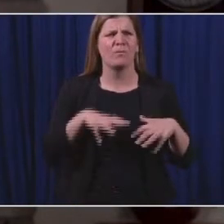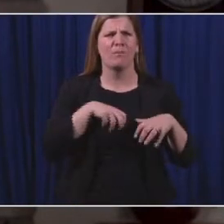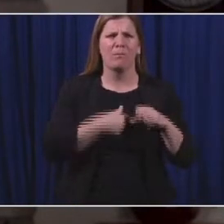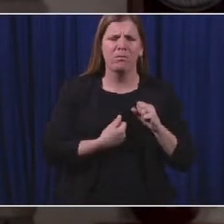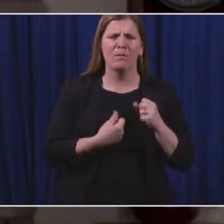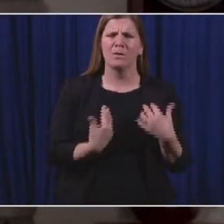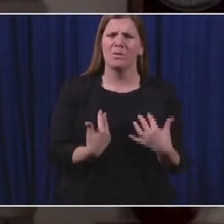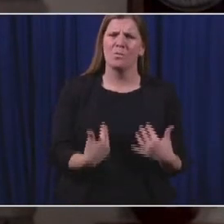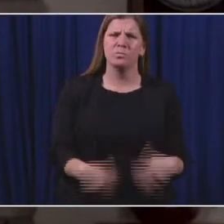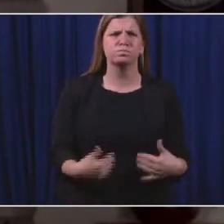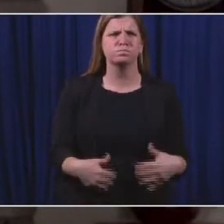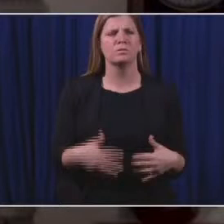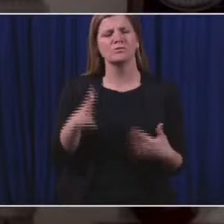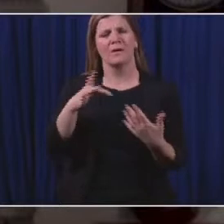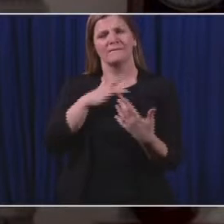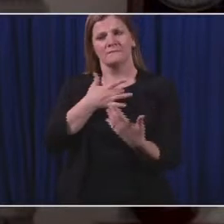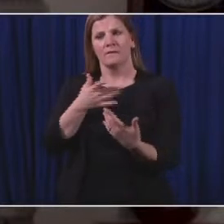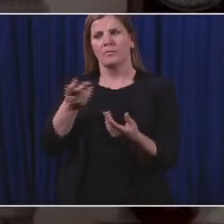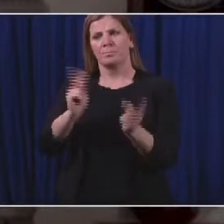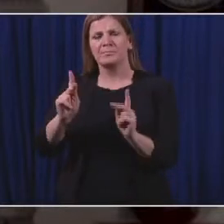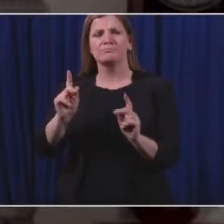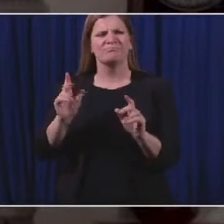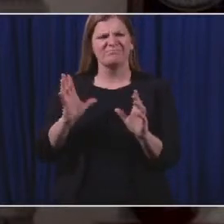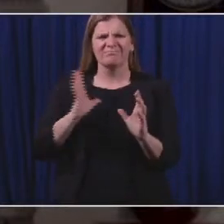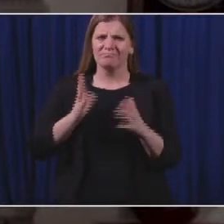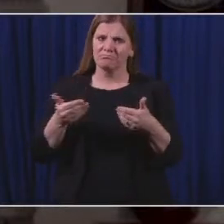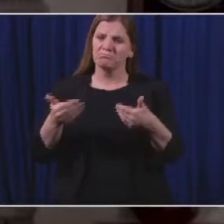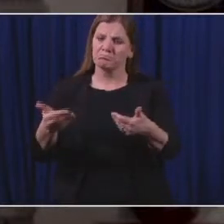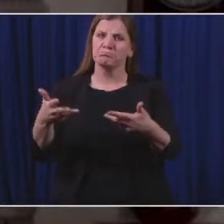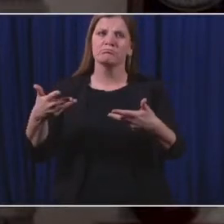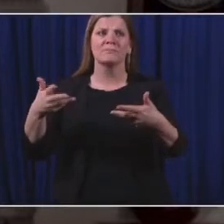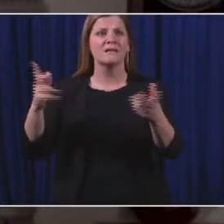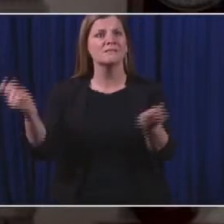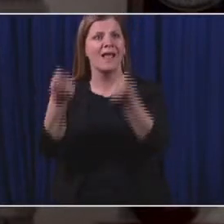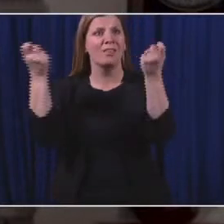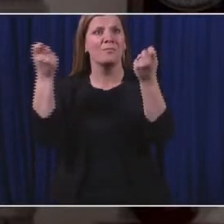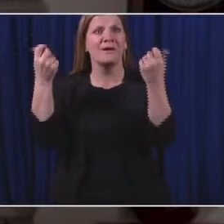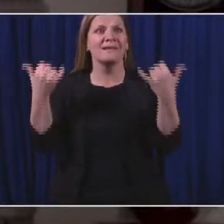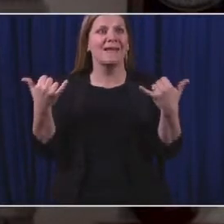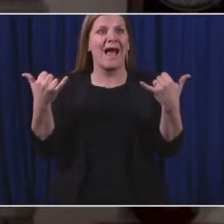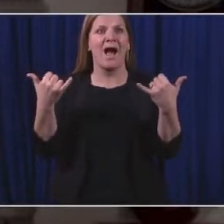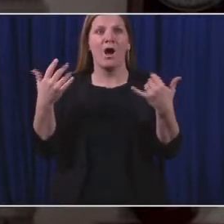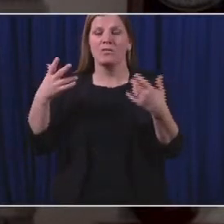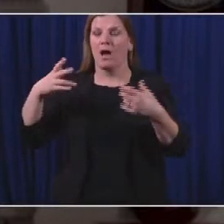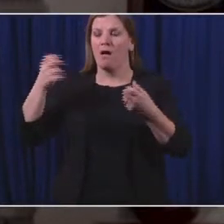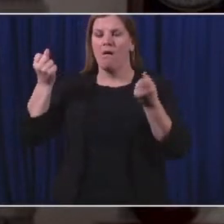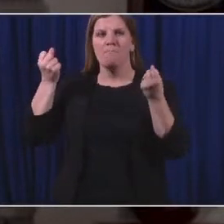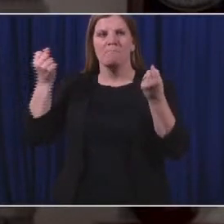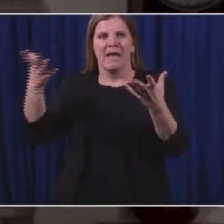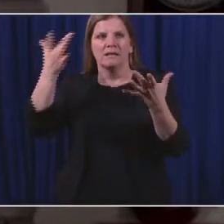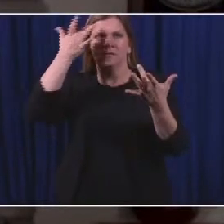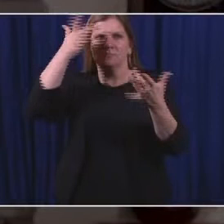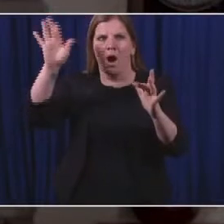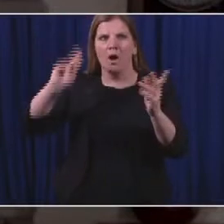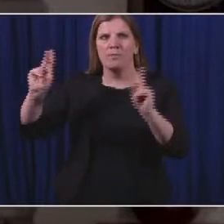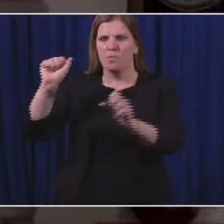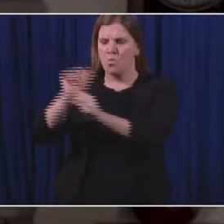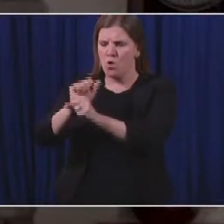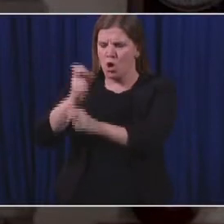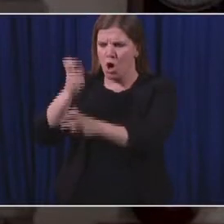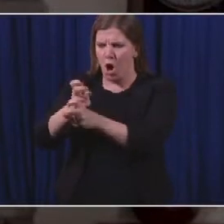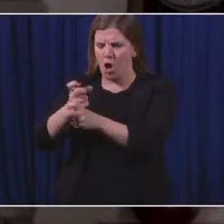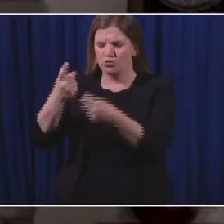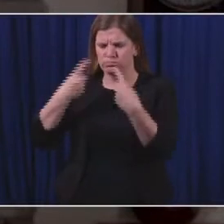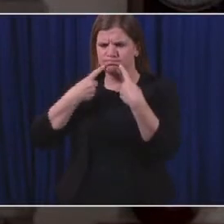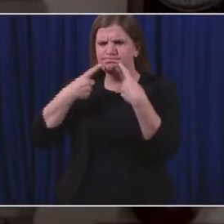look, the ingenuity of a lot of great people in this country pulled this off. A lot of great people